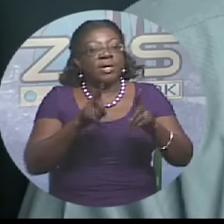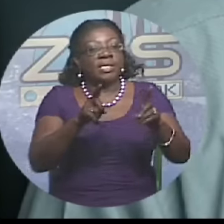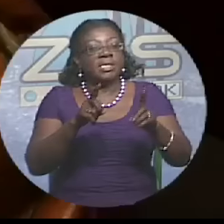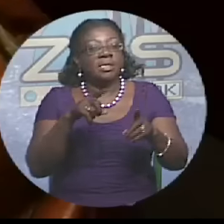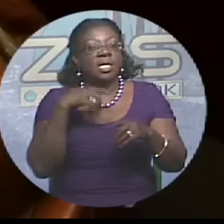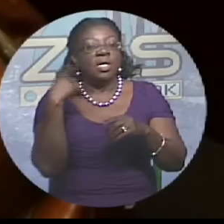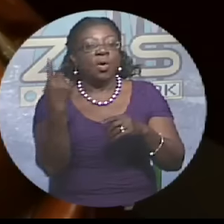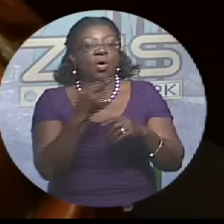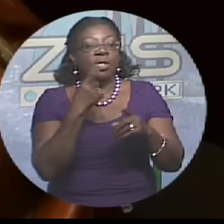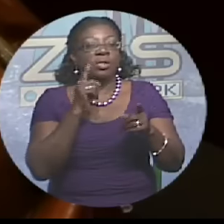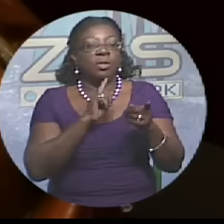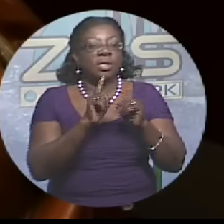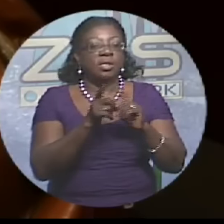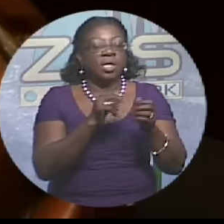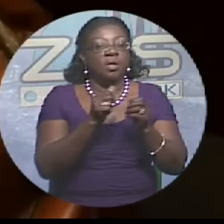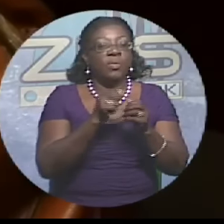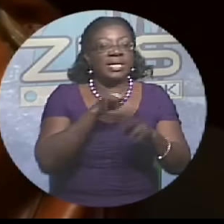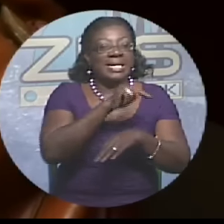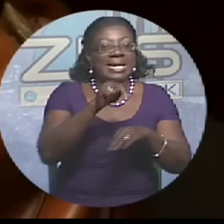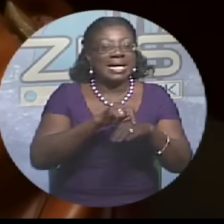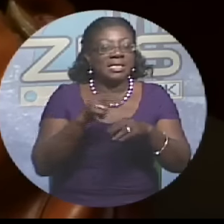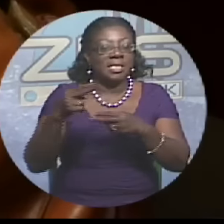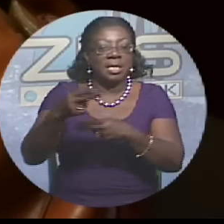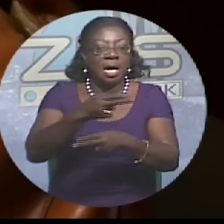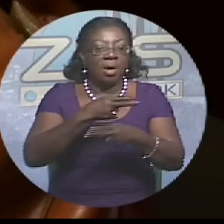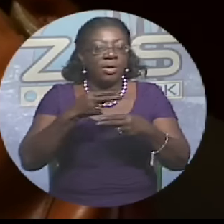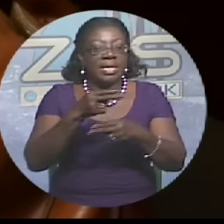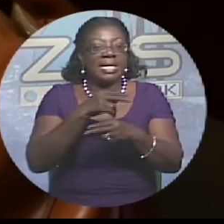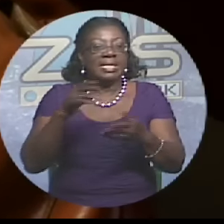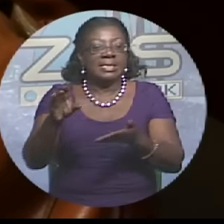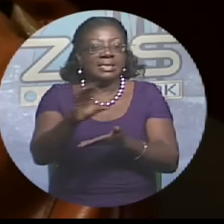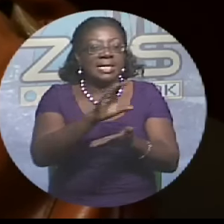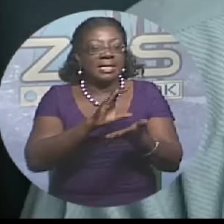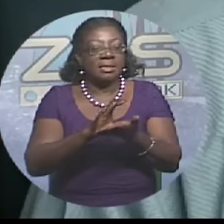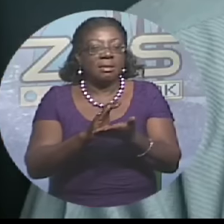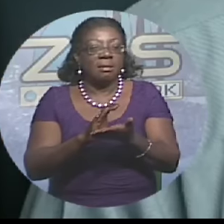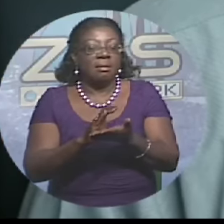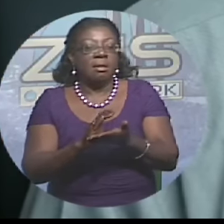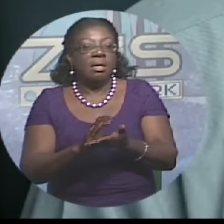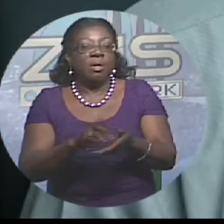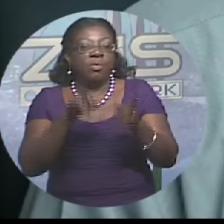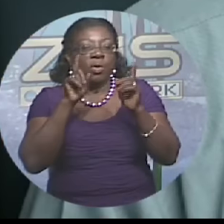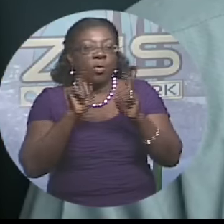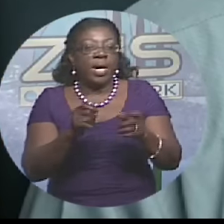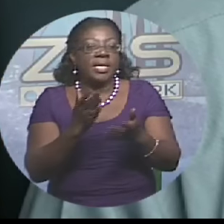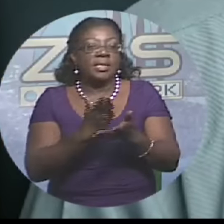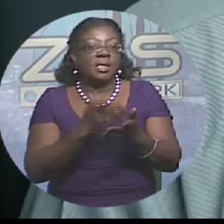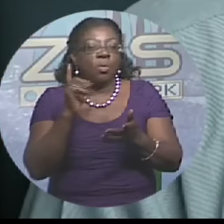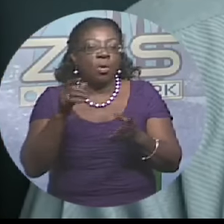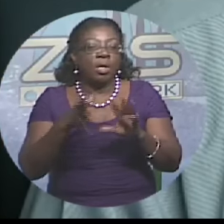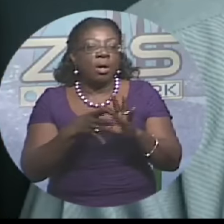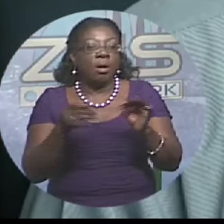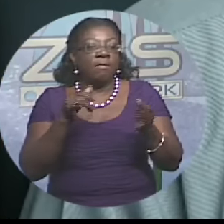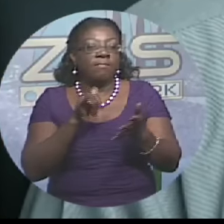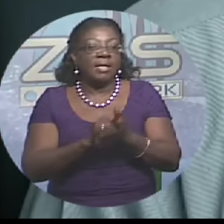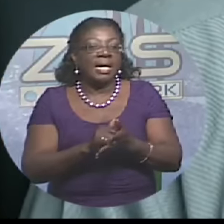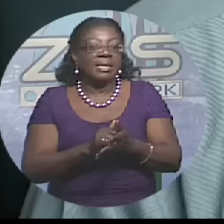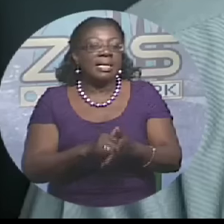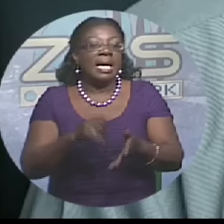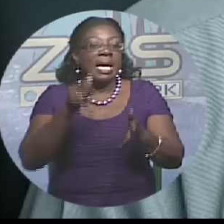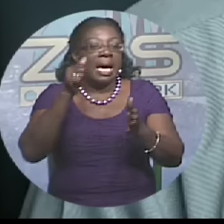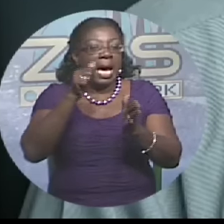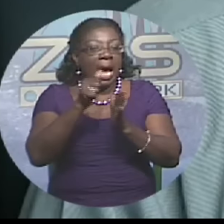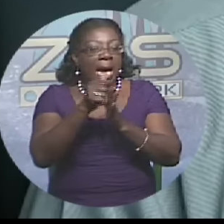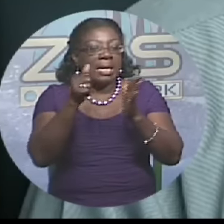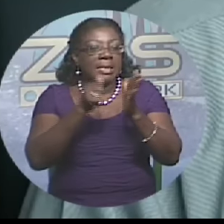consult with the National Hurricane Center requires someone of that